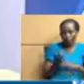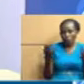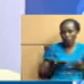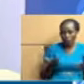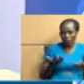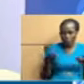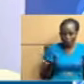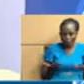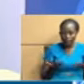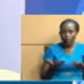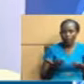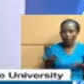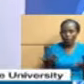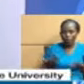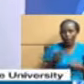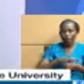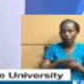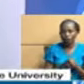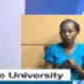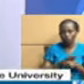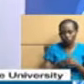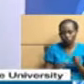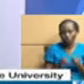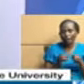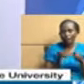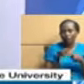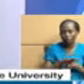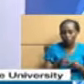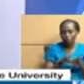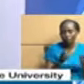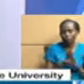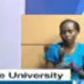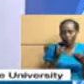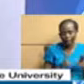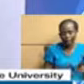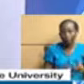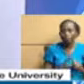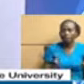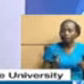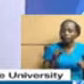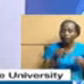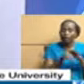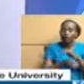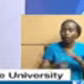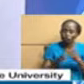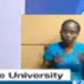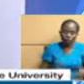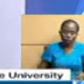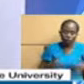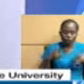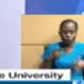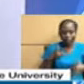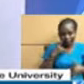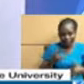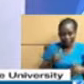when COVID-like shocks arrive. And in that environment, we find all ourselves really going